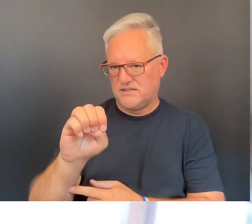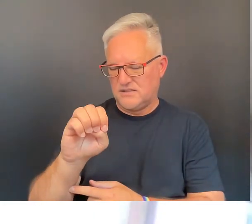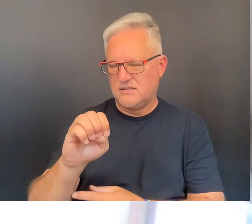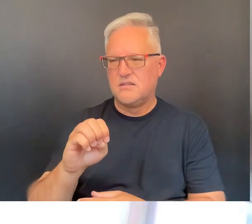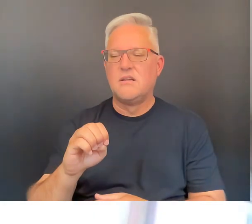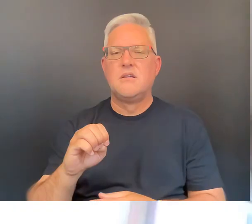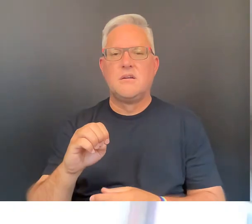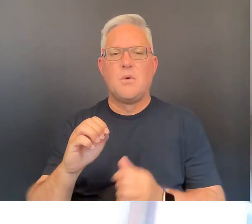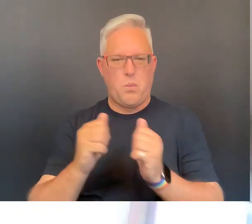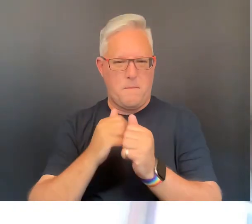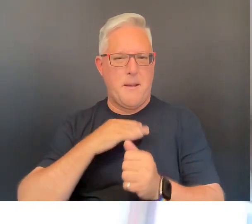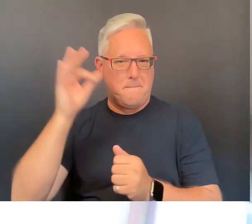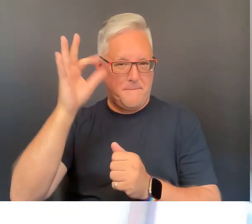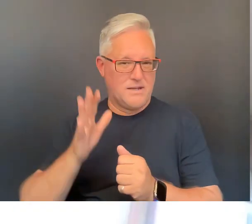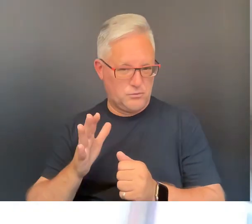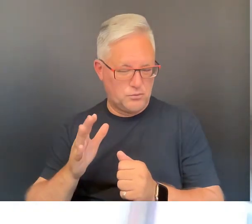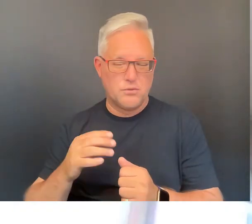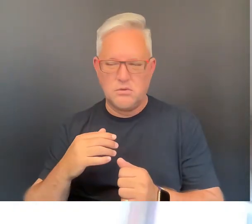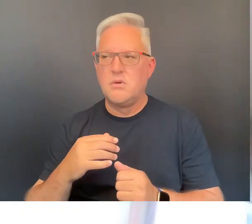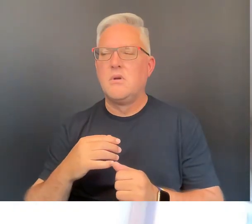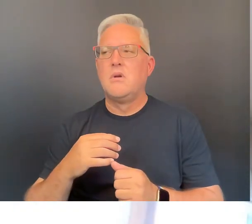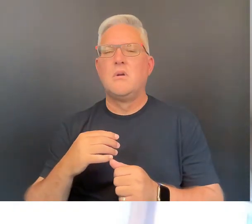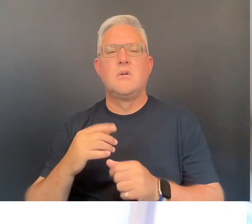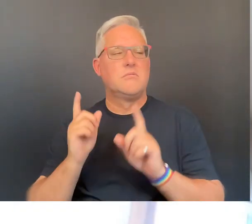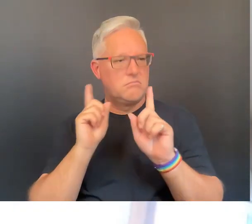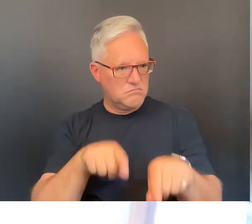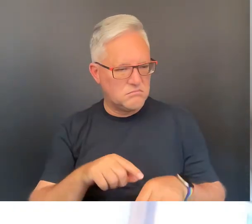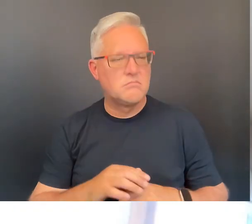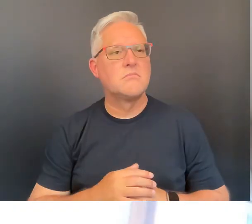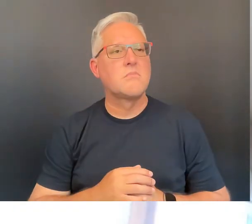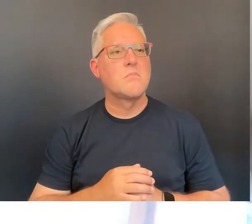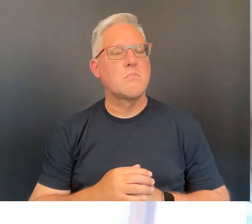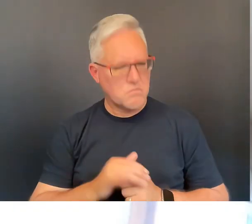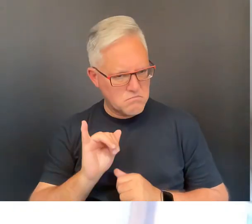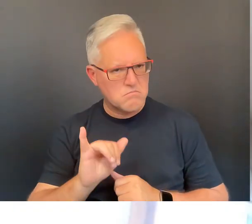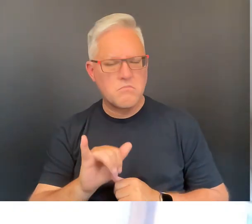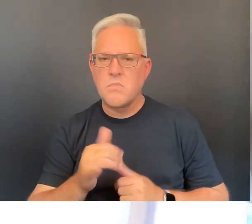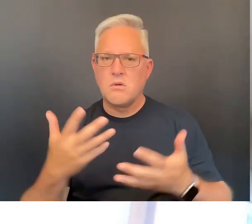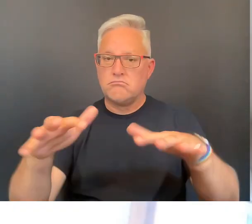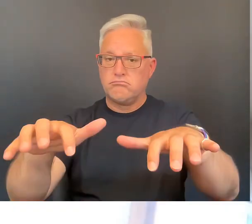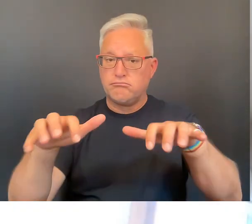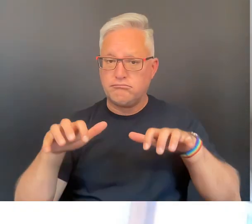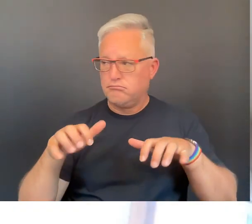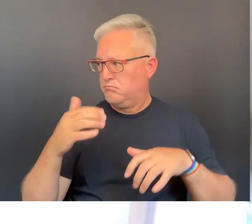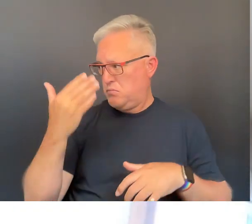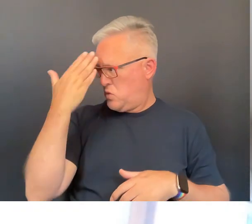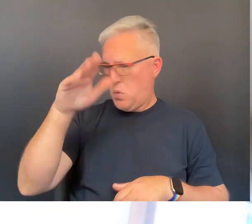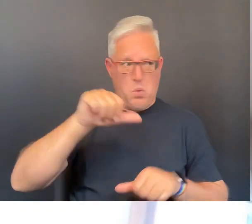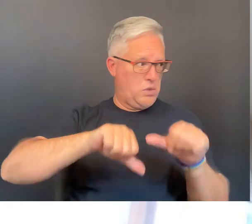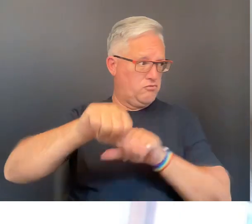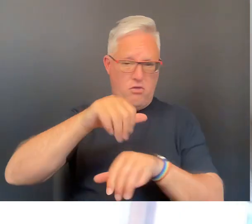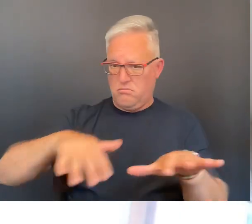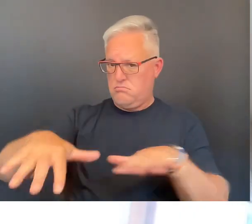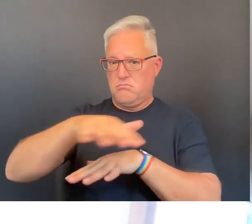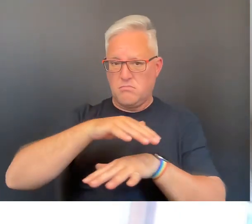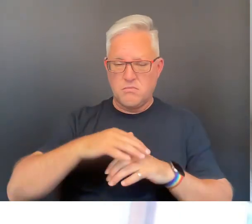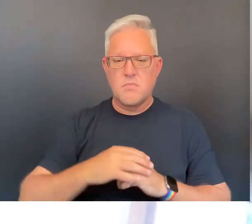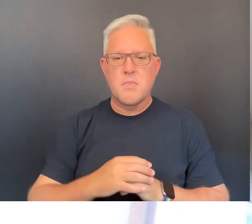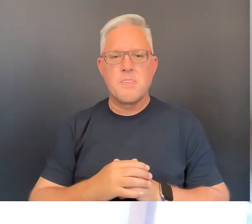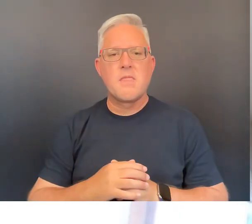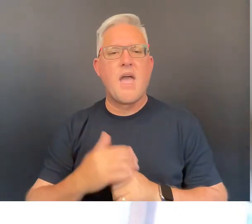great introduction. Like, how do we, in a room where you don't know anyone? So the